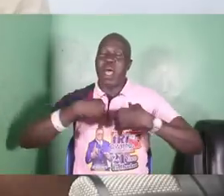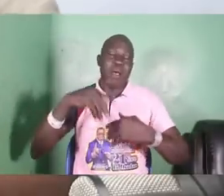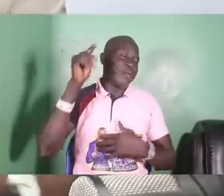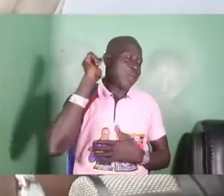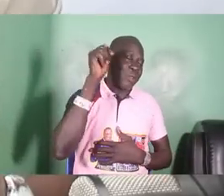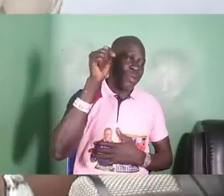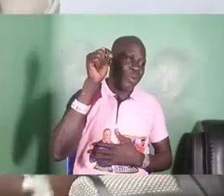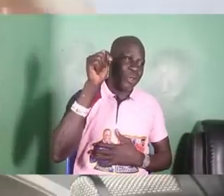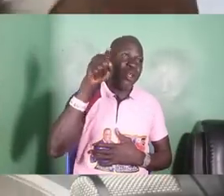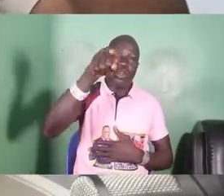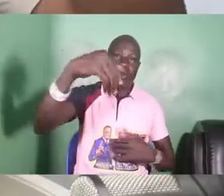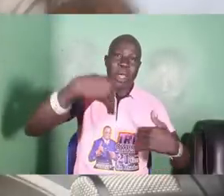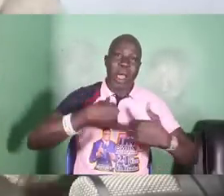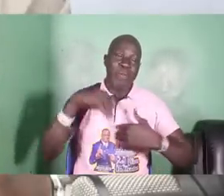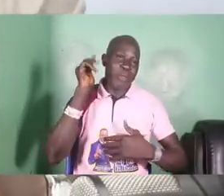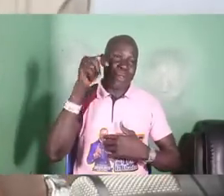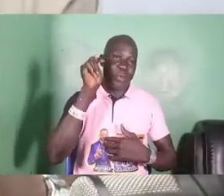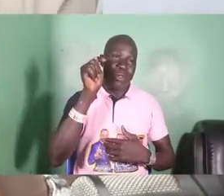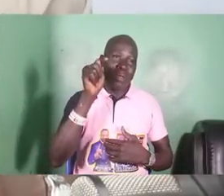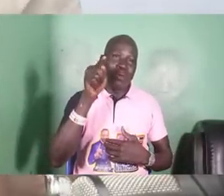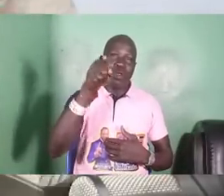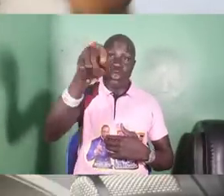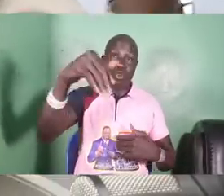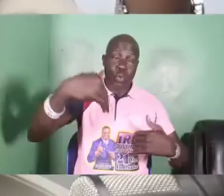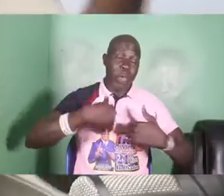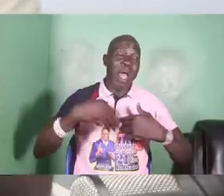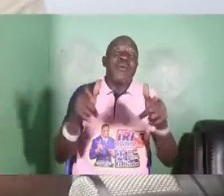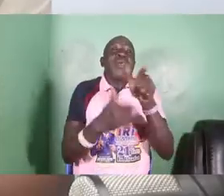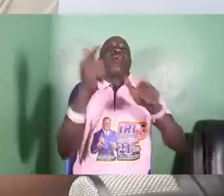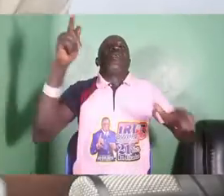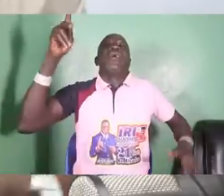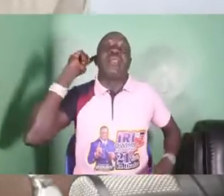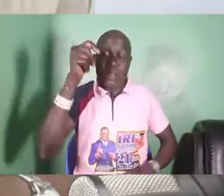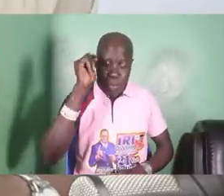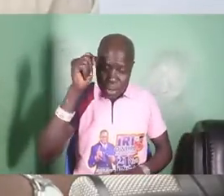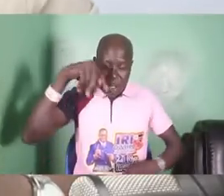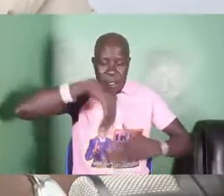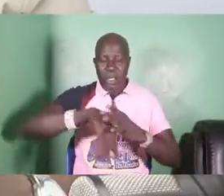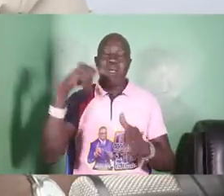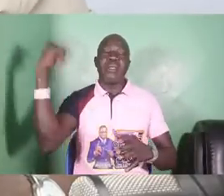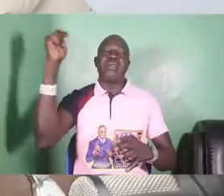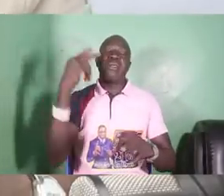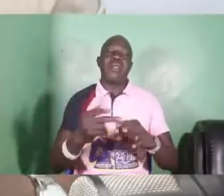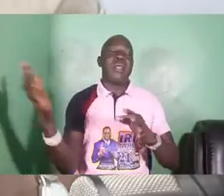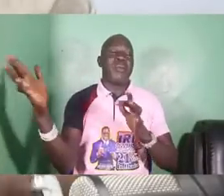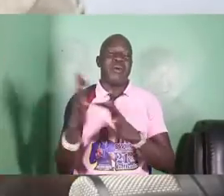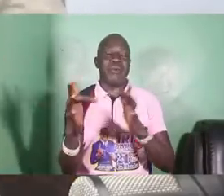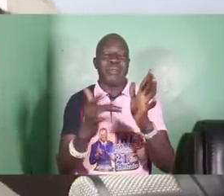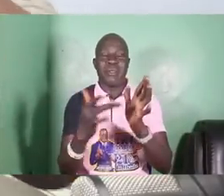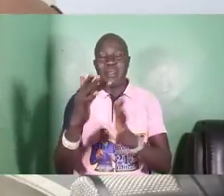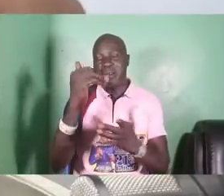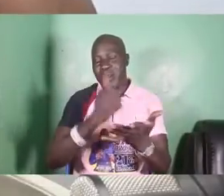testimony amen wa ni testimony amen wa ni eri nla amen in the name of